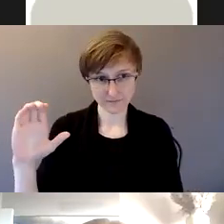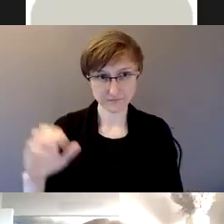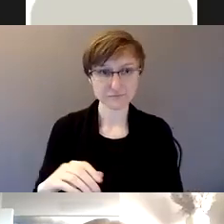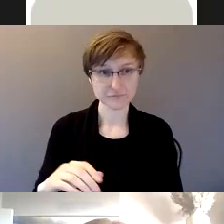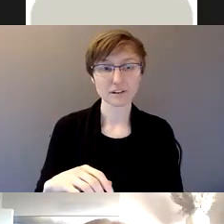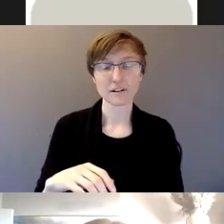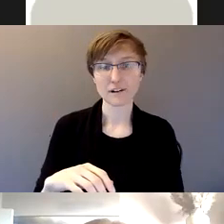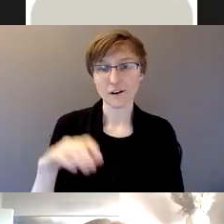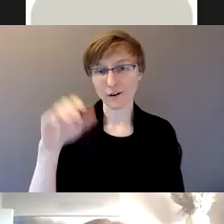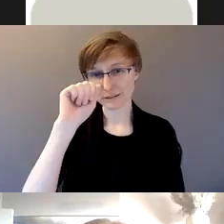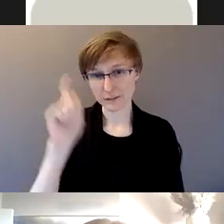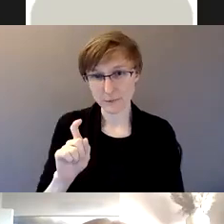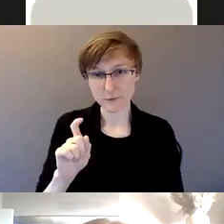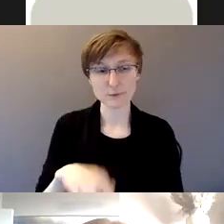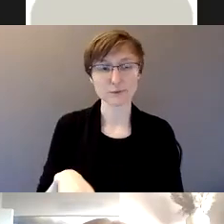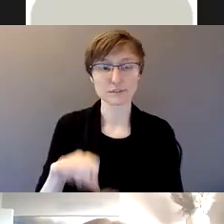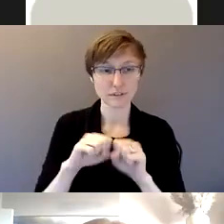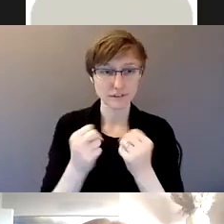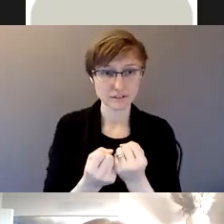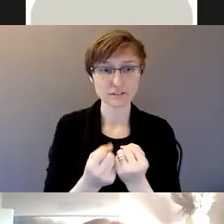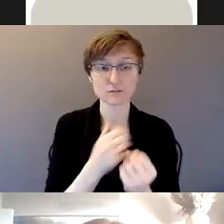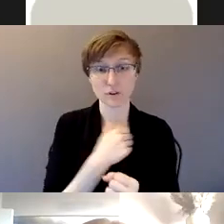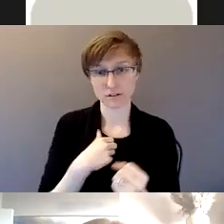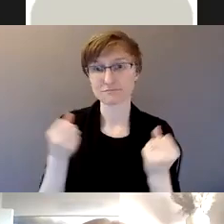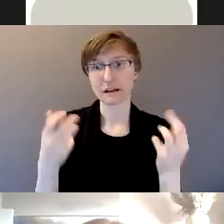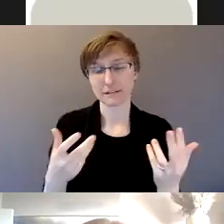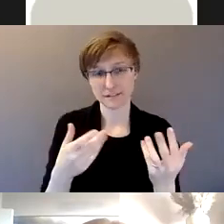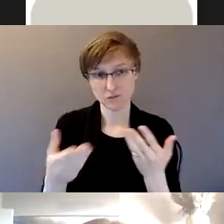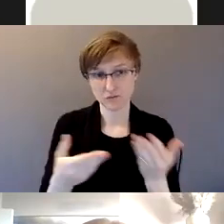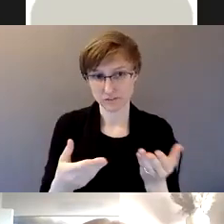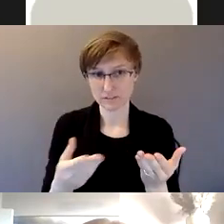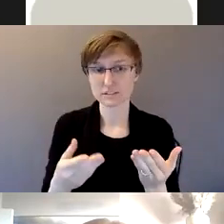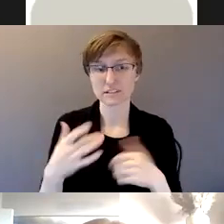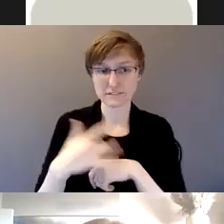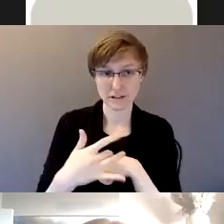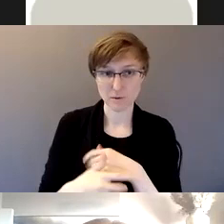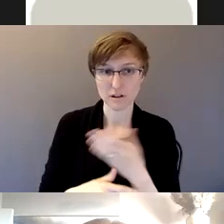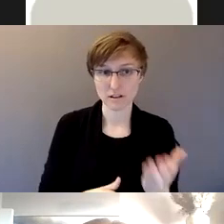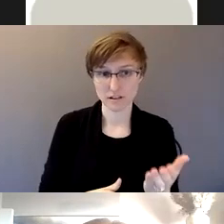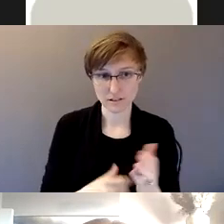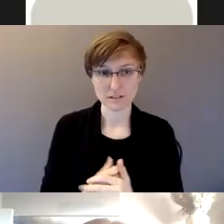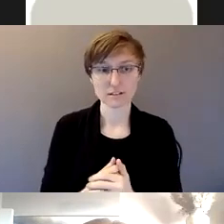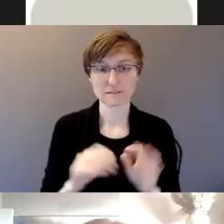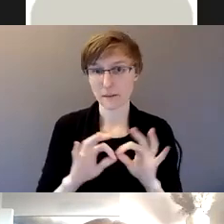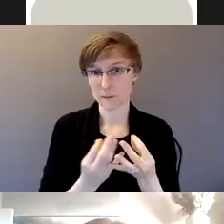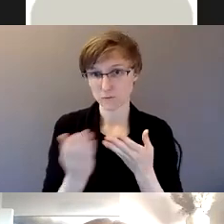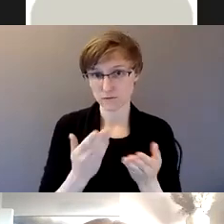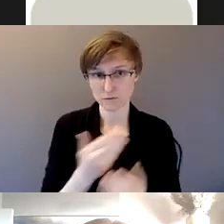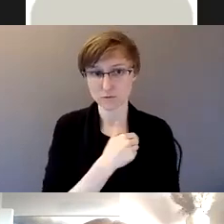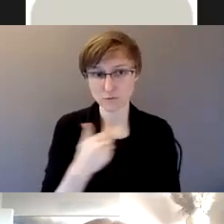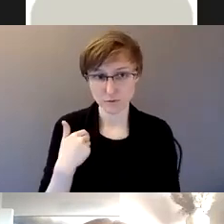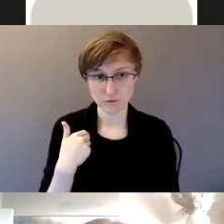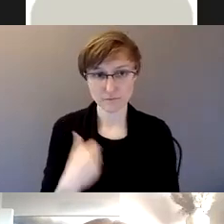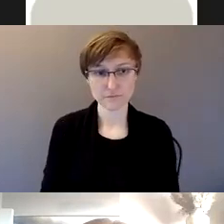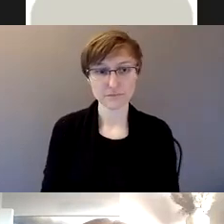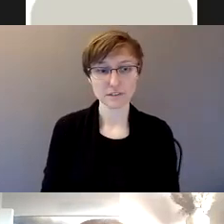many agencies in Toronto, but I know the Family Services in Toronto has an elder abuse program and support and services. There's Pat's